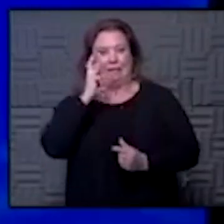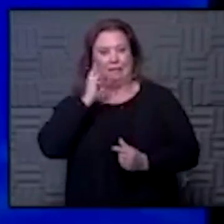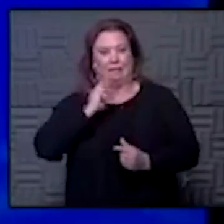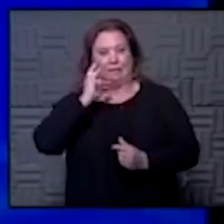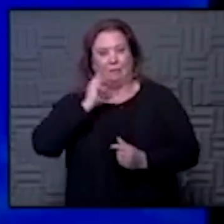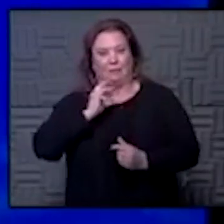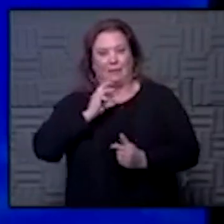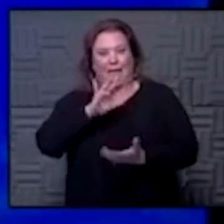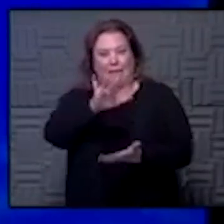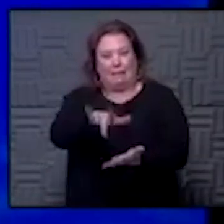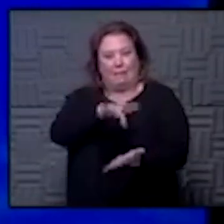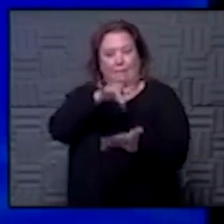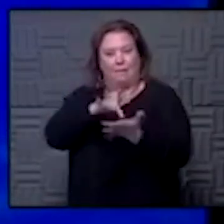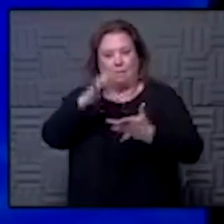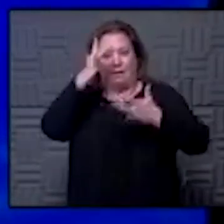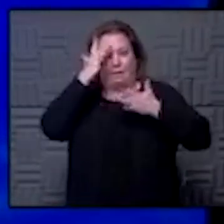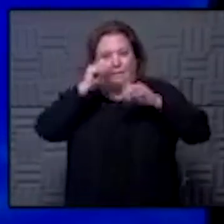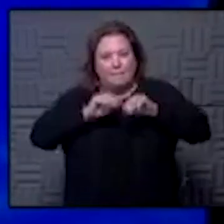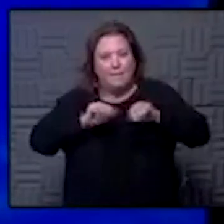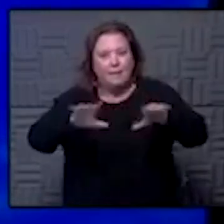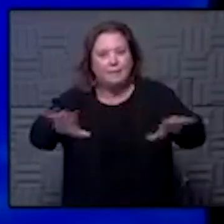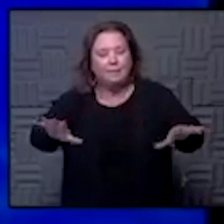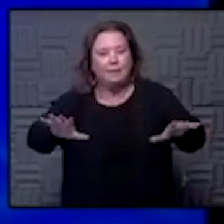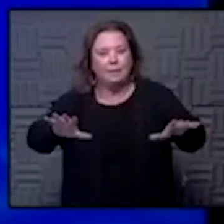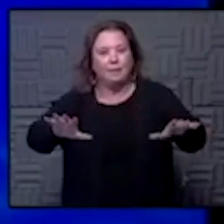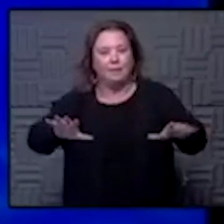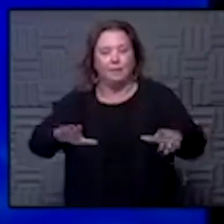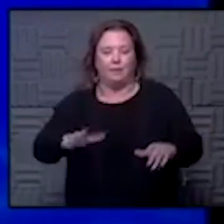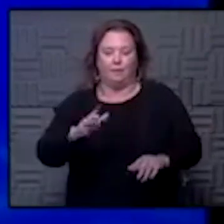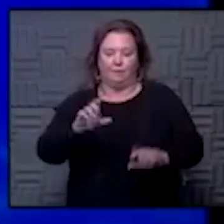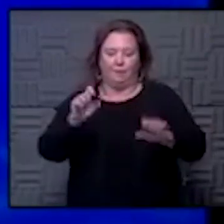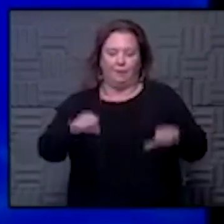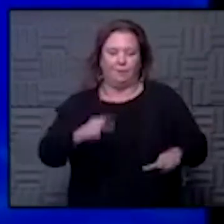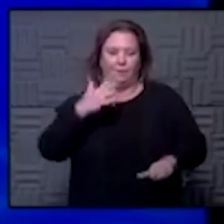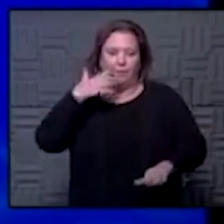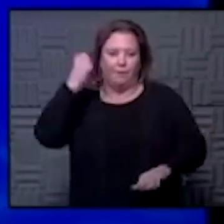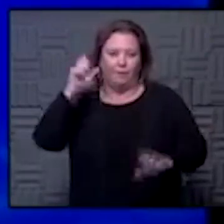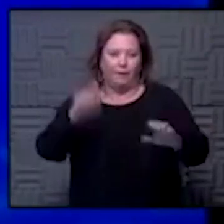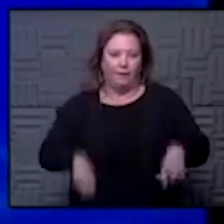Come on, we can do better than that. And we can do better if we follow the pillars.